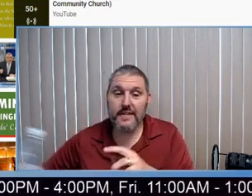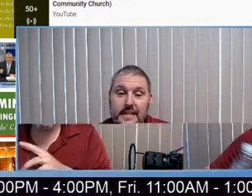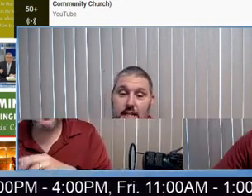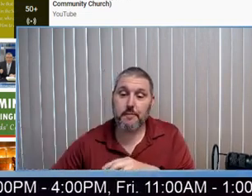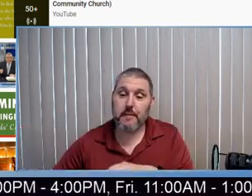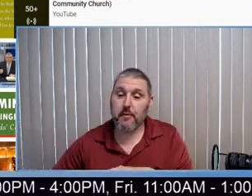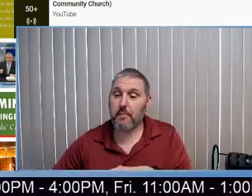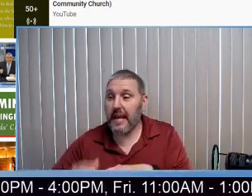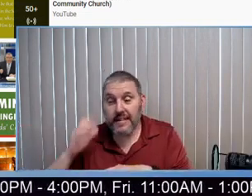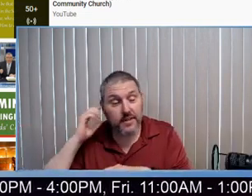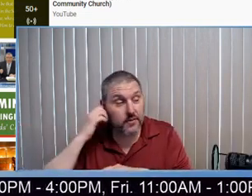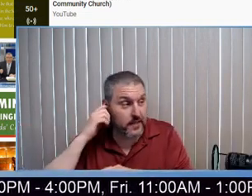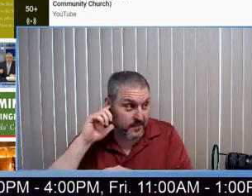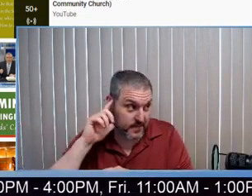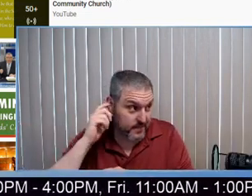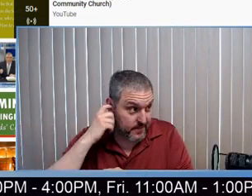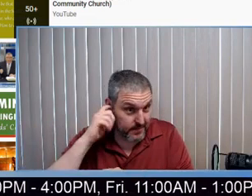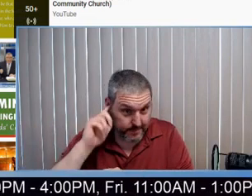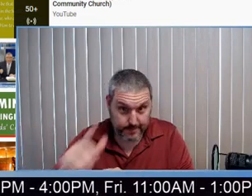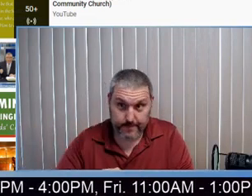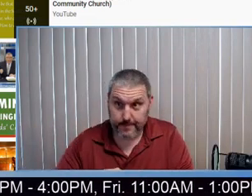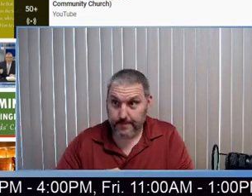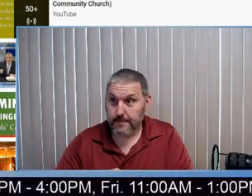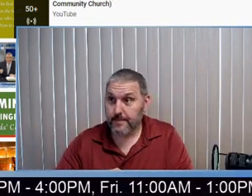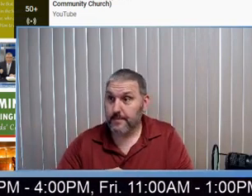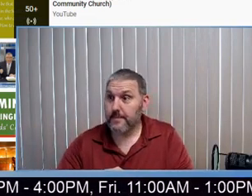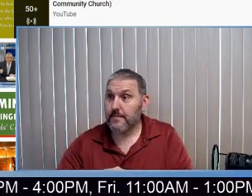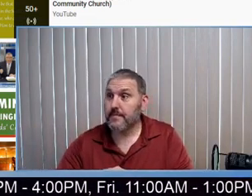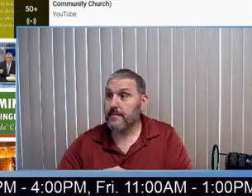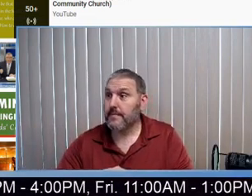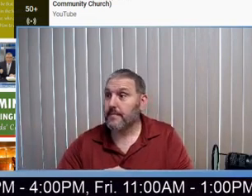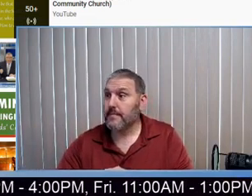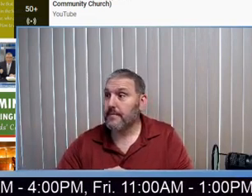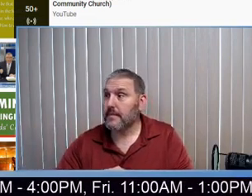No, I think these people are paid to do this.